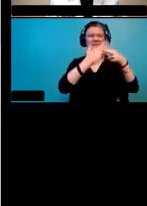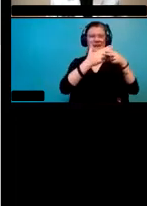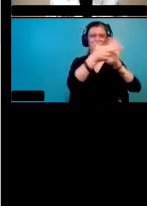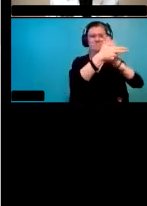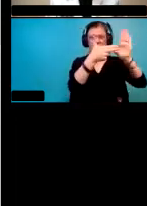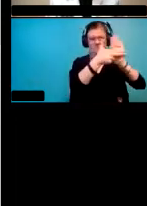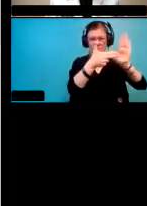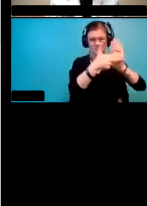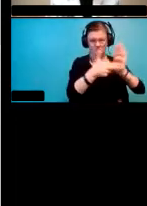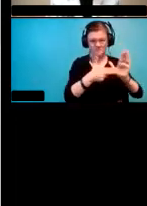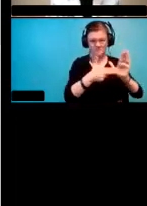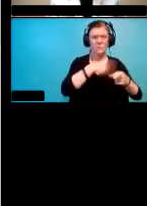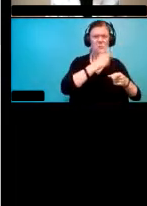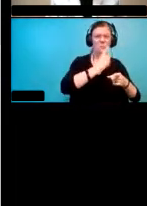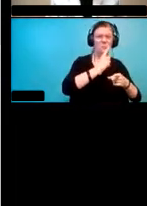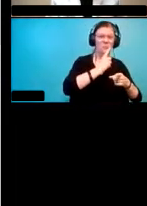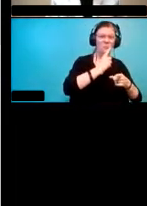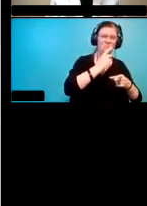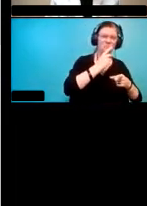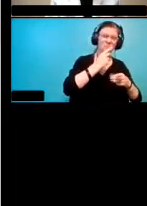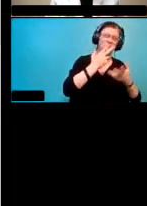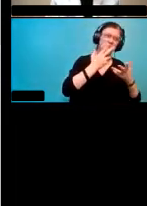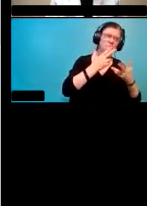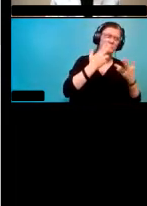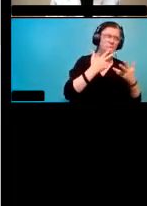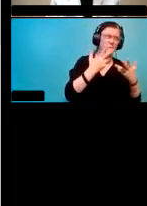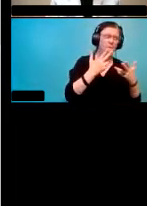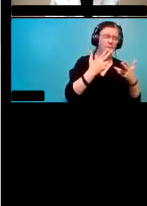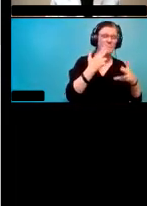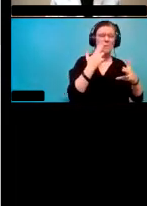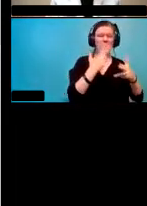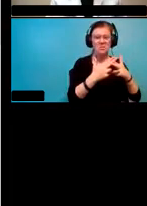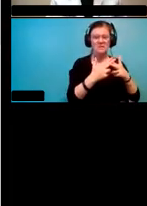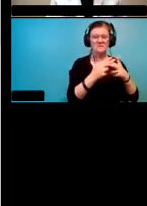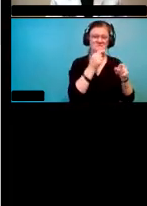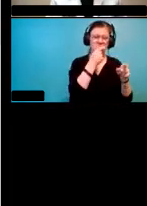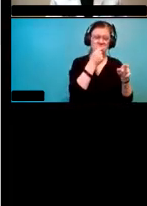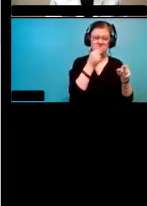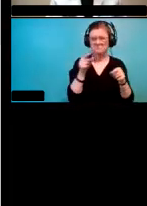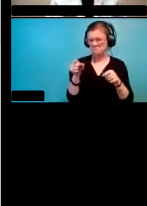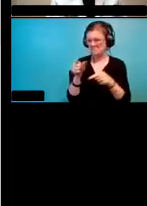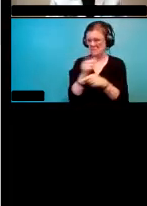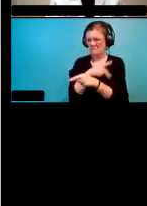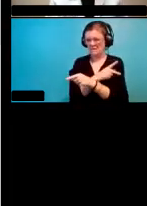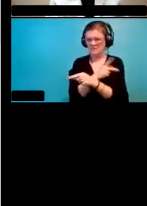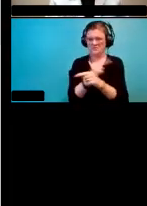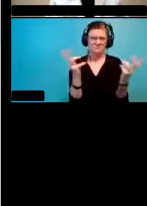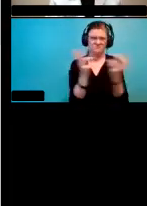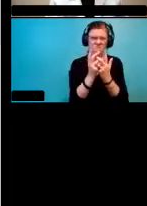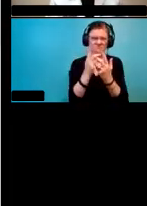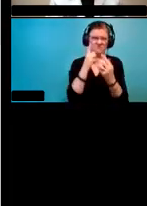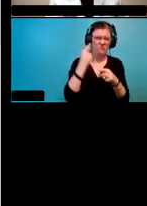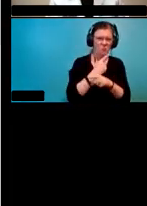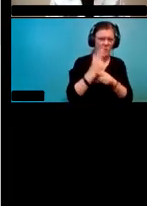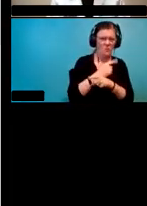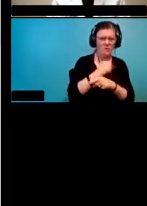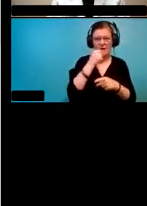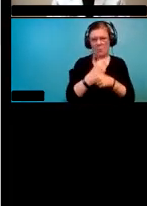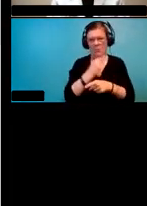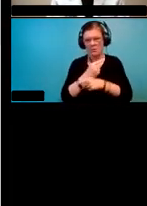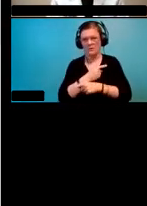drugs, as well as you know, where they might fit in as far as appropriateness for